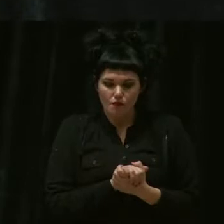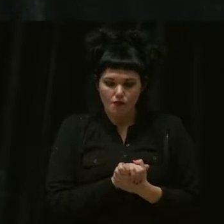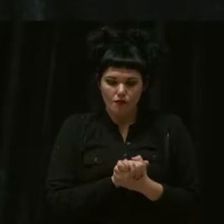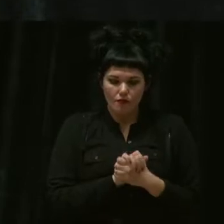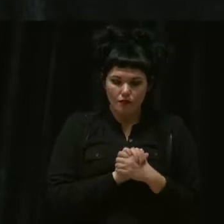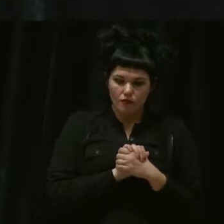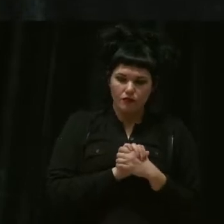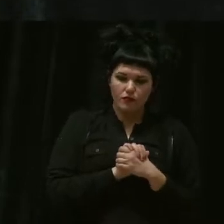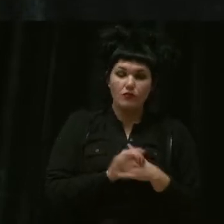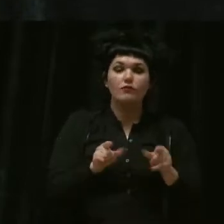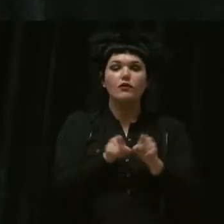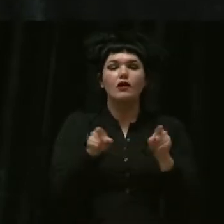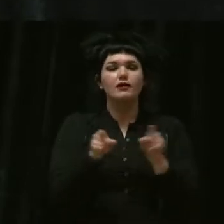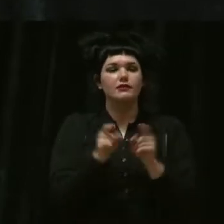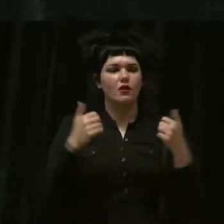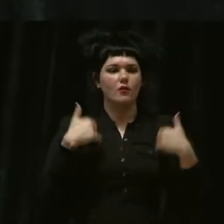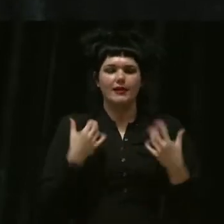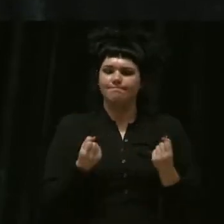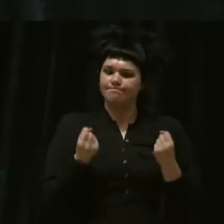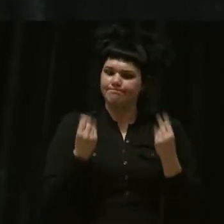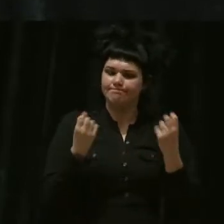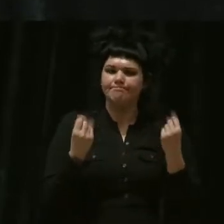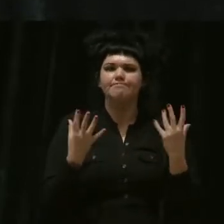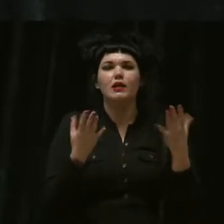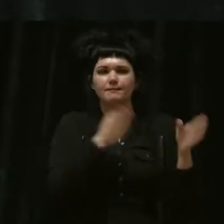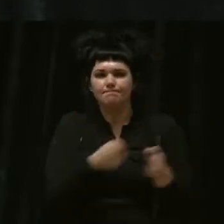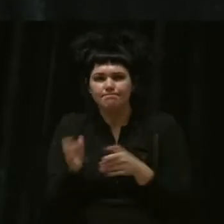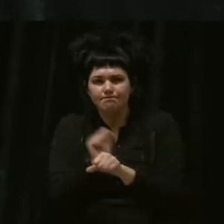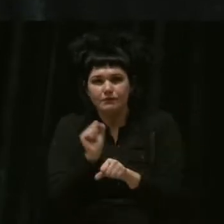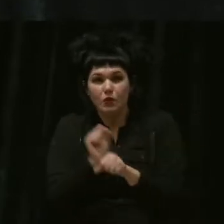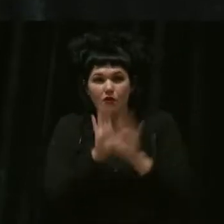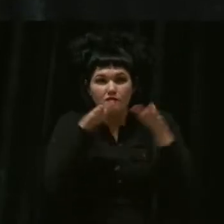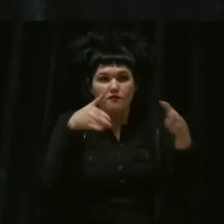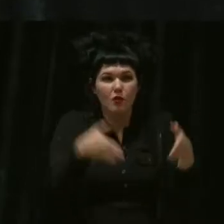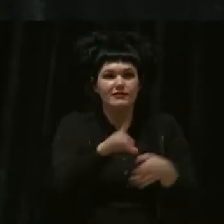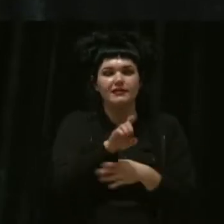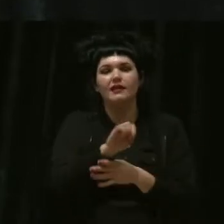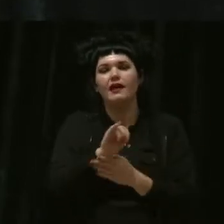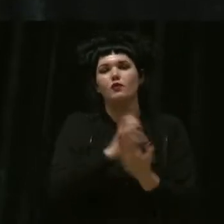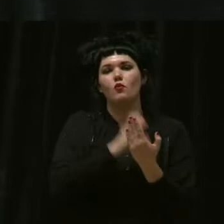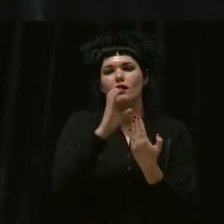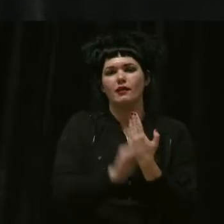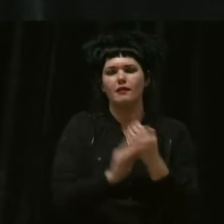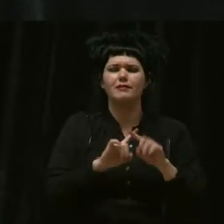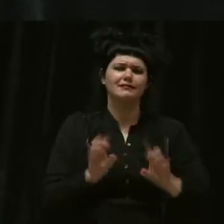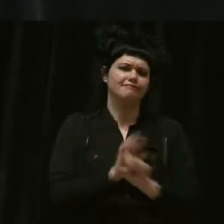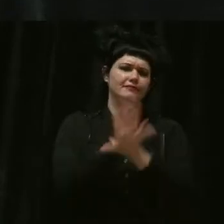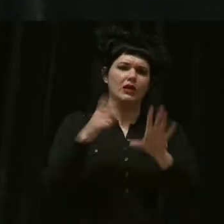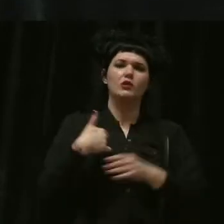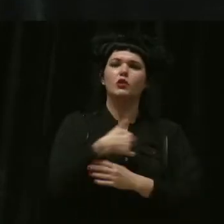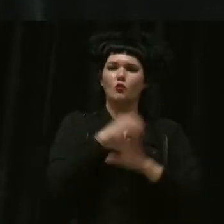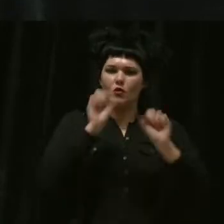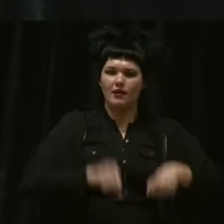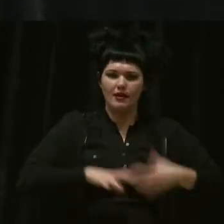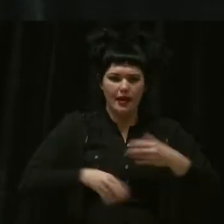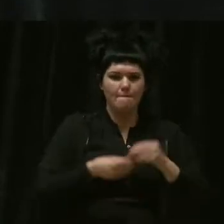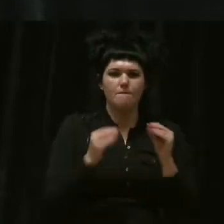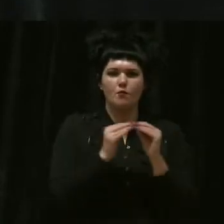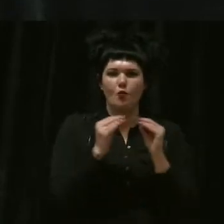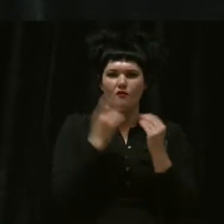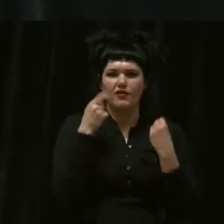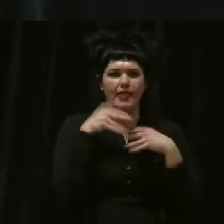Also, we have a number of initiatives focused on DEI curriculum, but clearly we can do more in that integration.